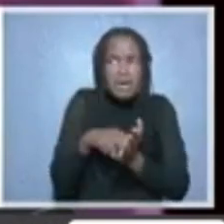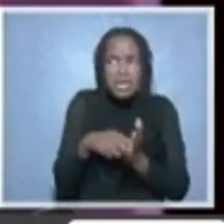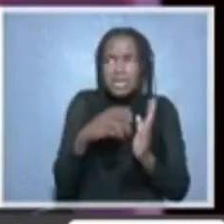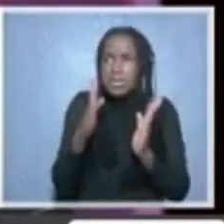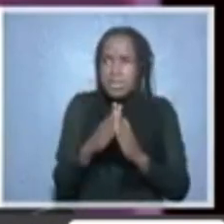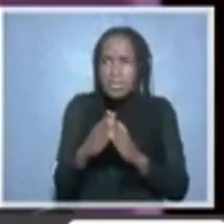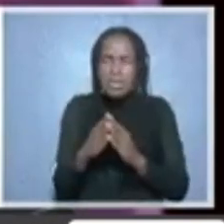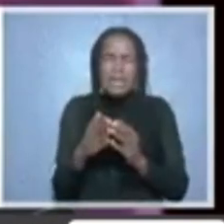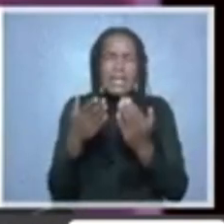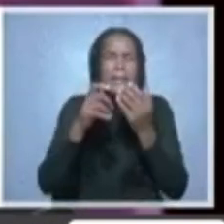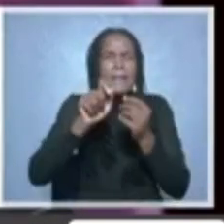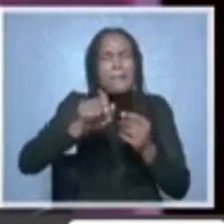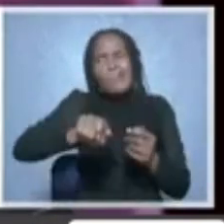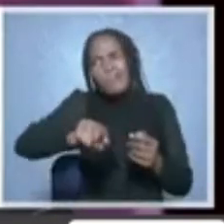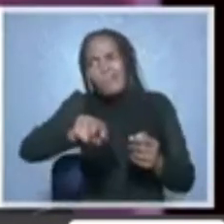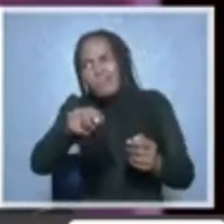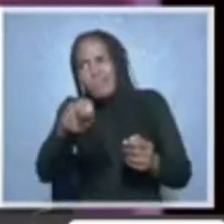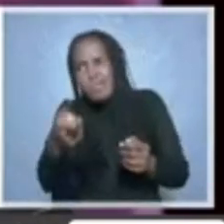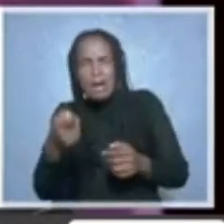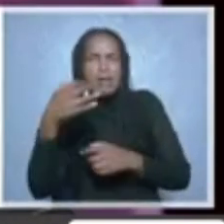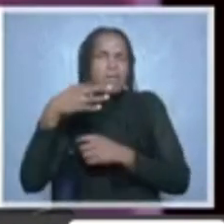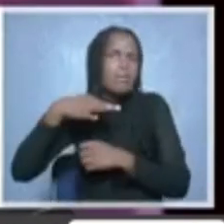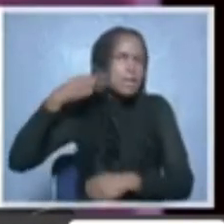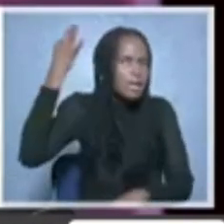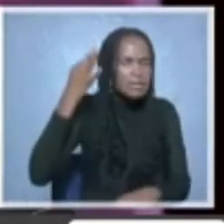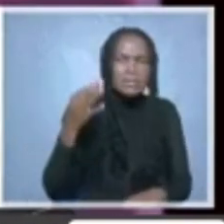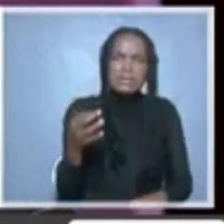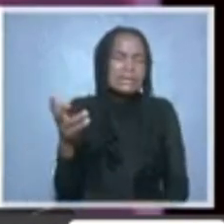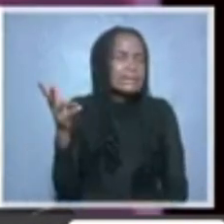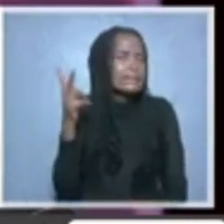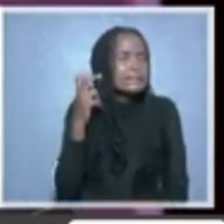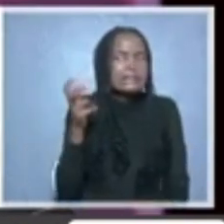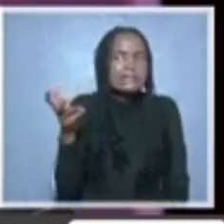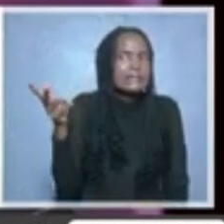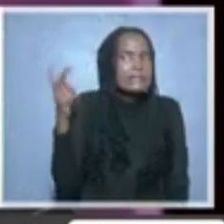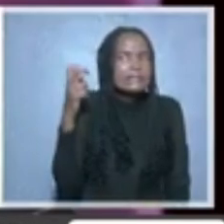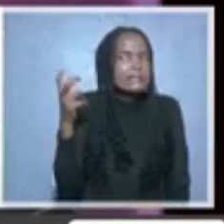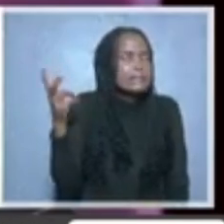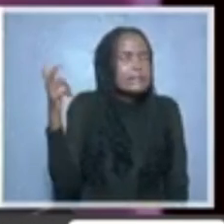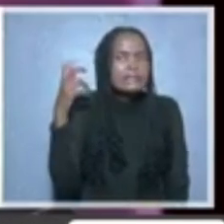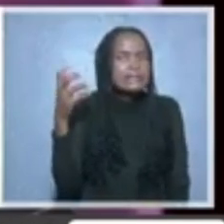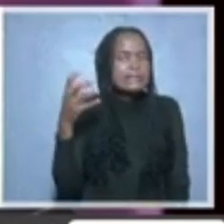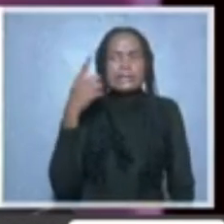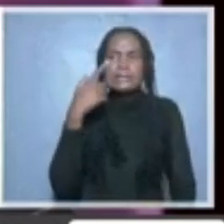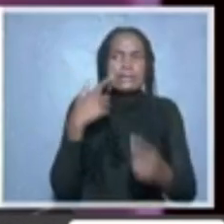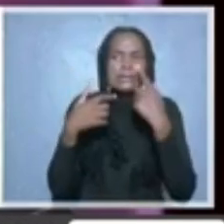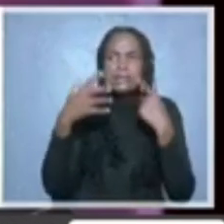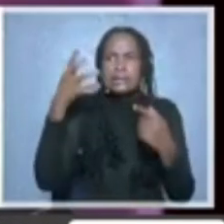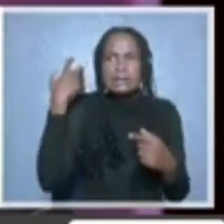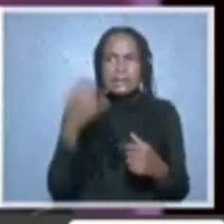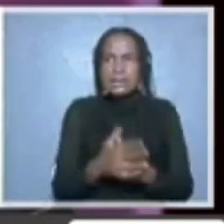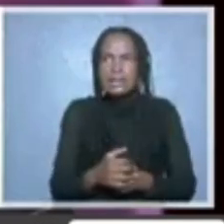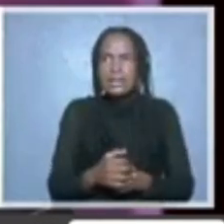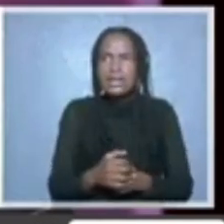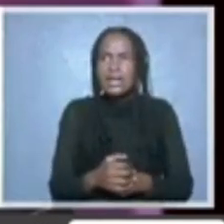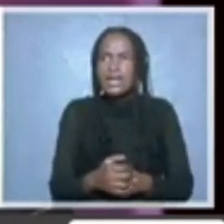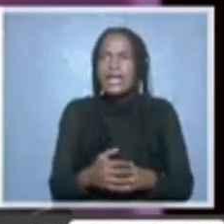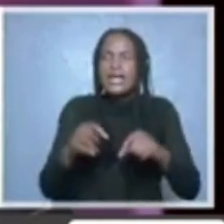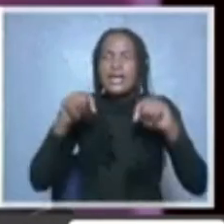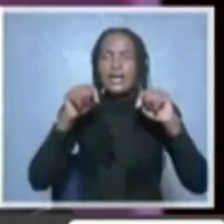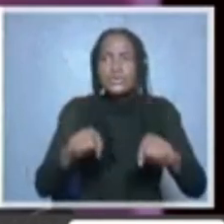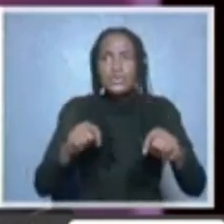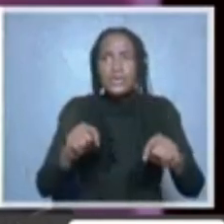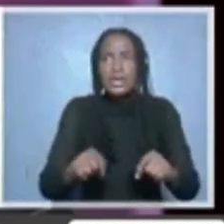NBC television perspective, and I said it before, it can't get better than the NBC. We are